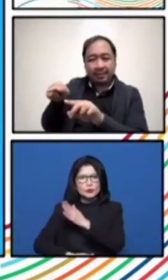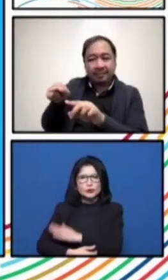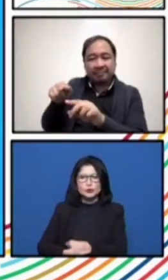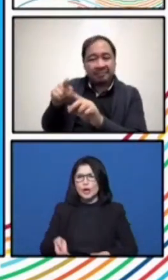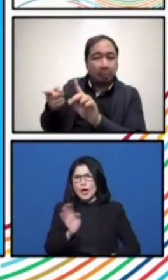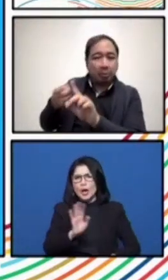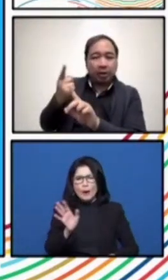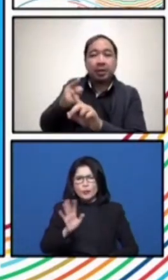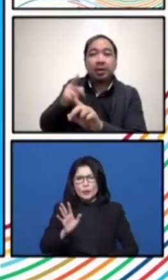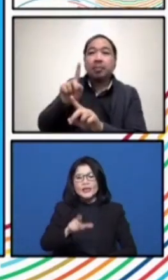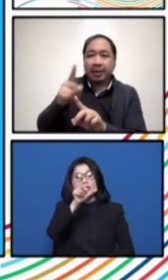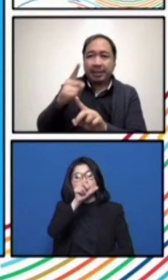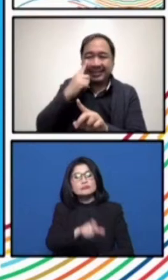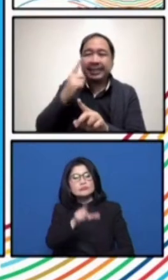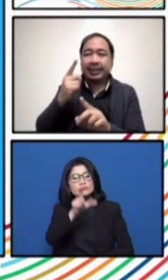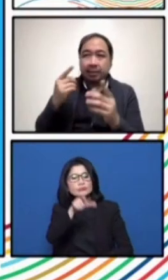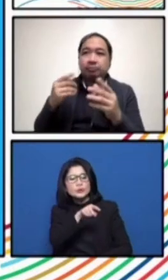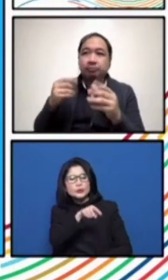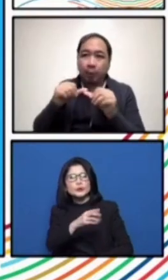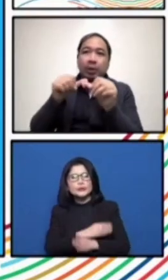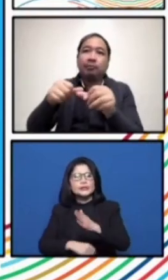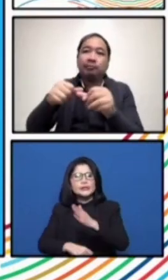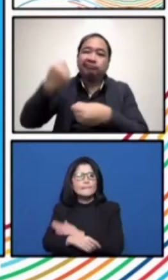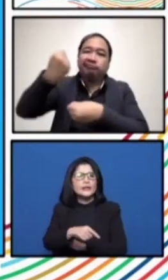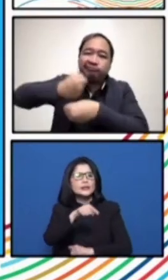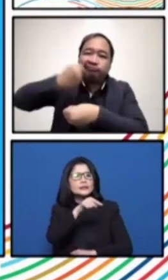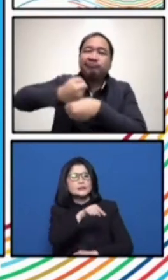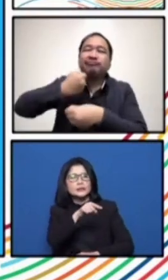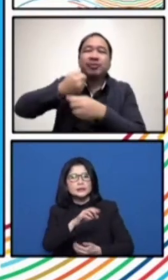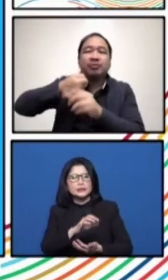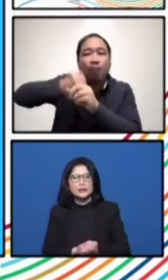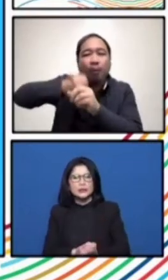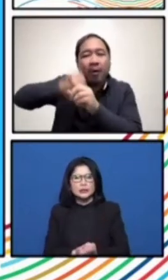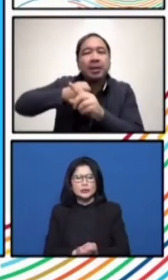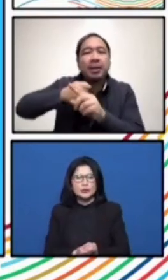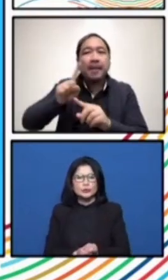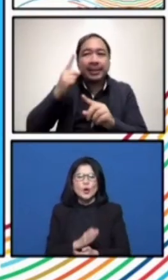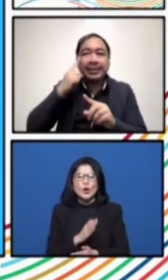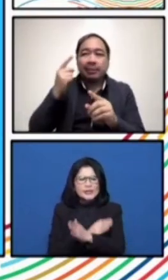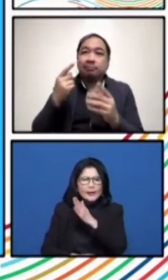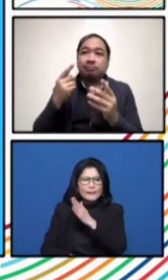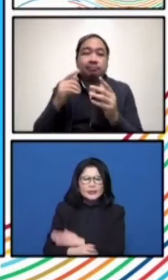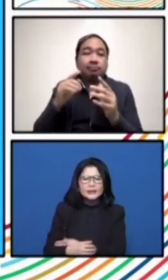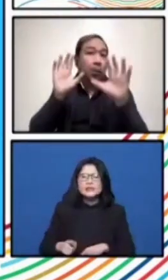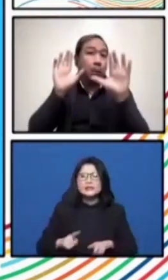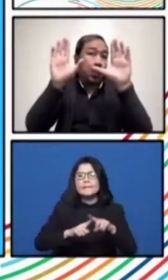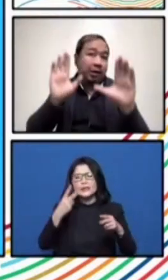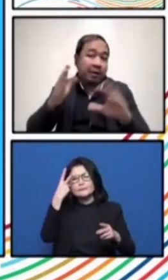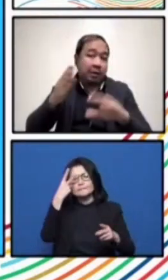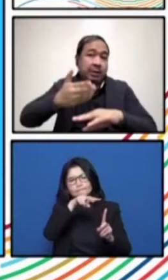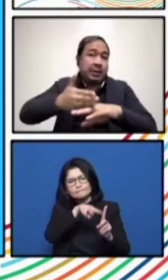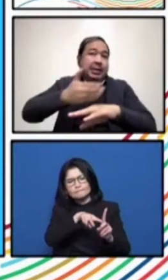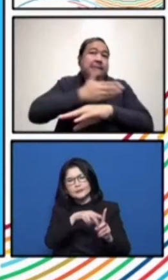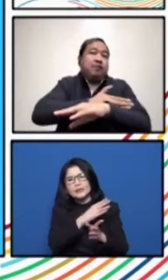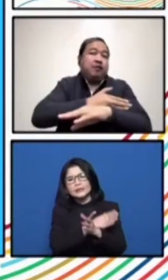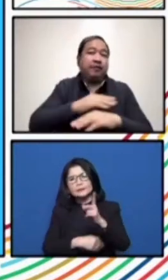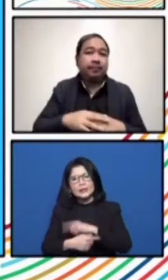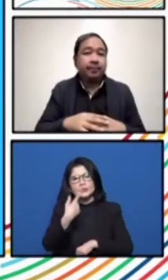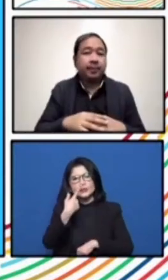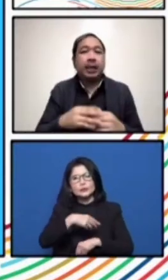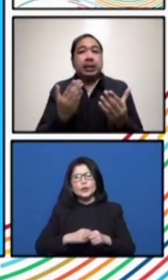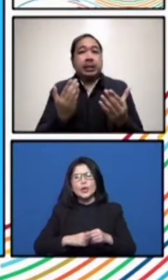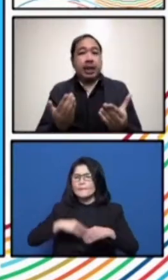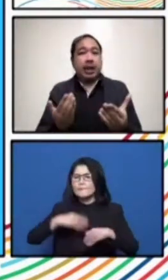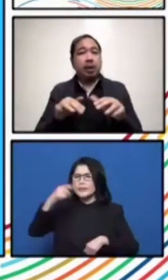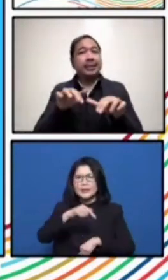is some work still to be done but there are great innovation and I think um digitization has proved to